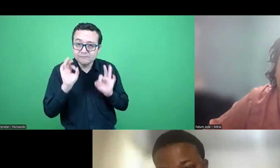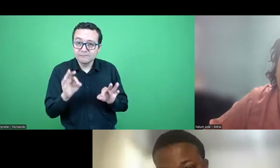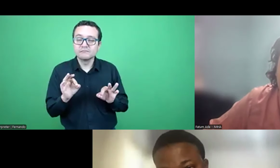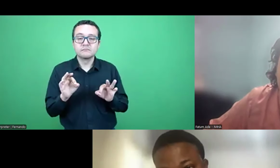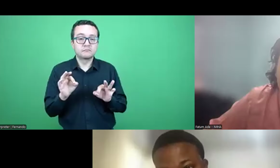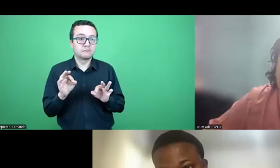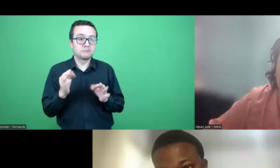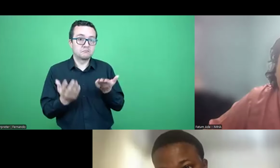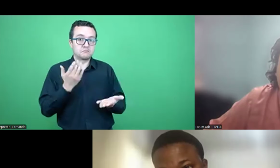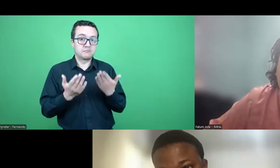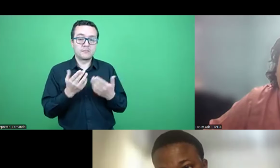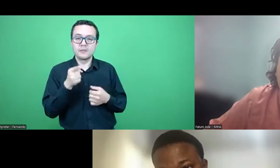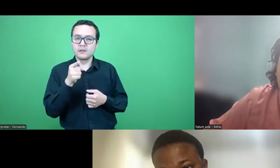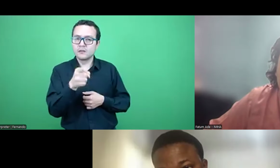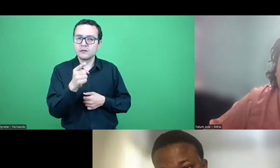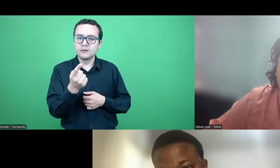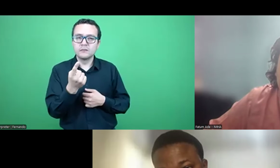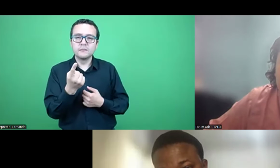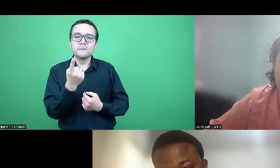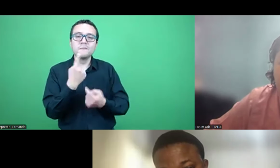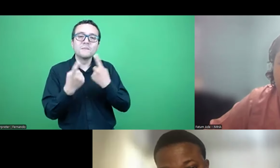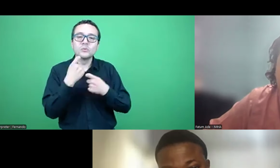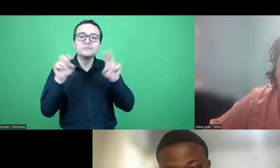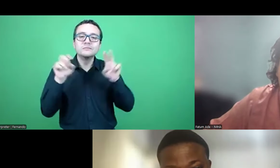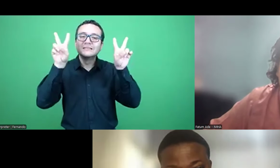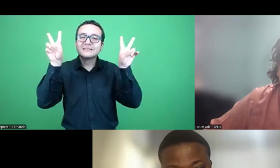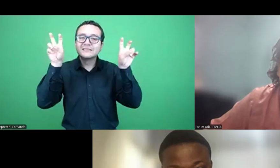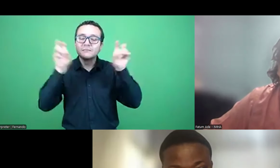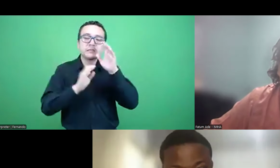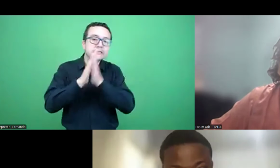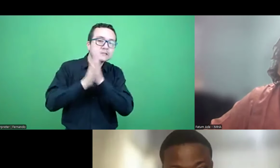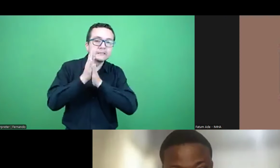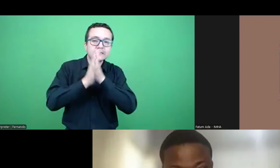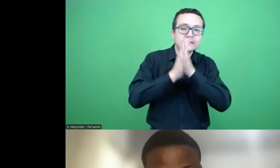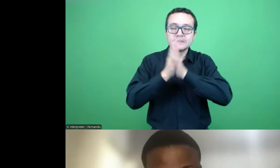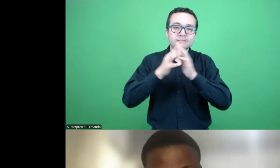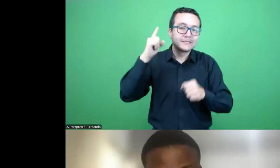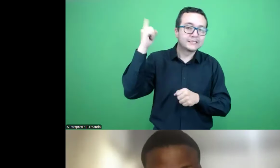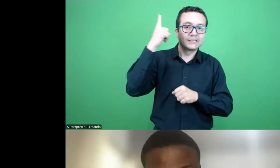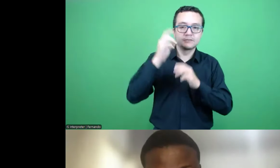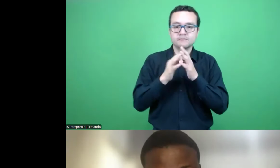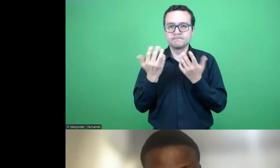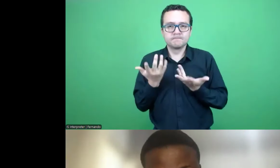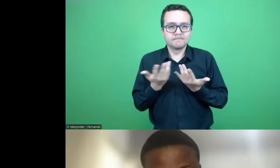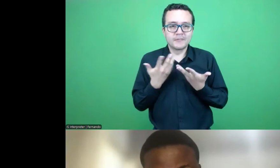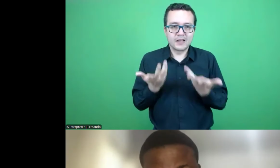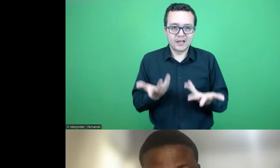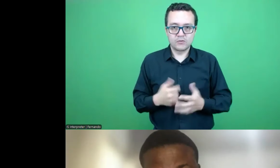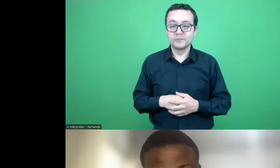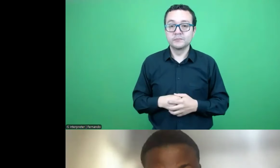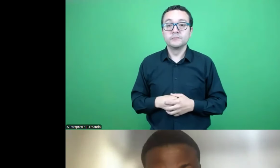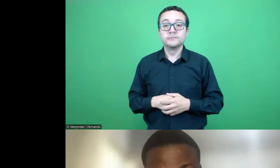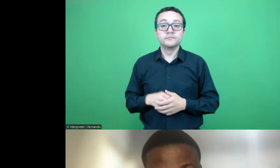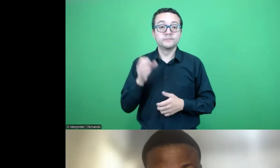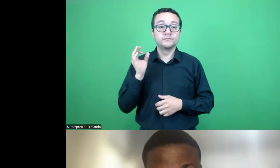this webinar, and I think the objective of it is really to hear from youth with